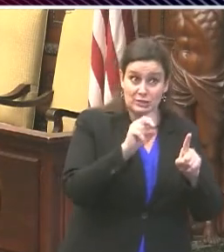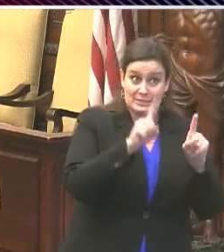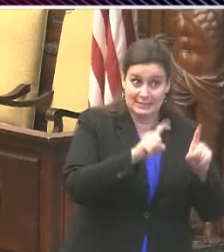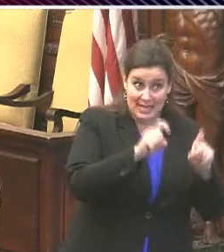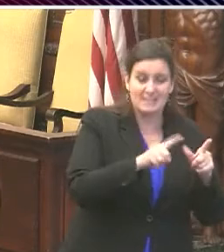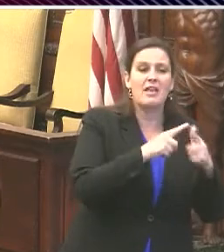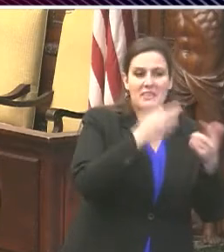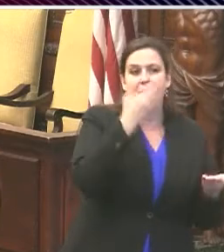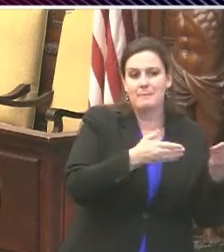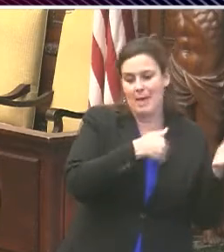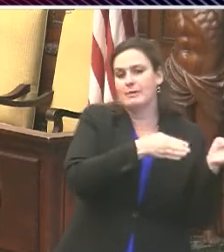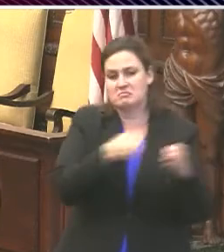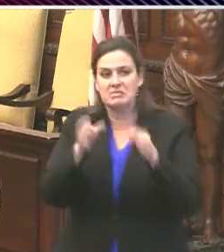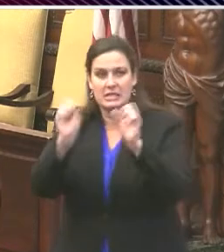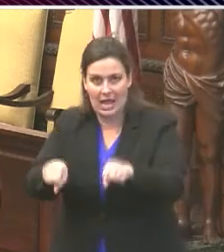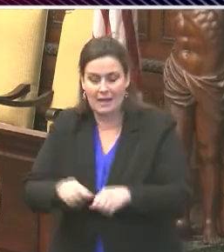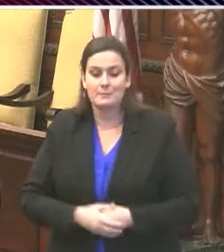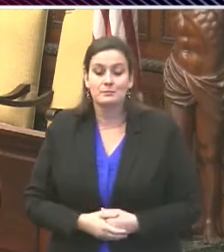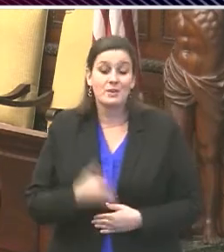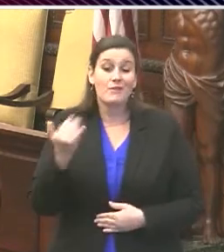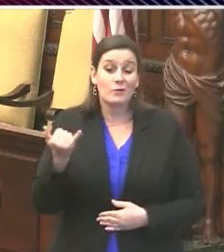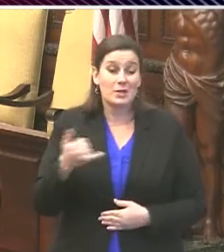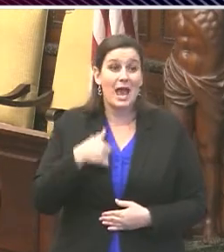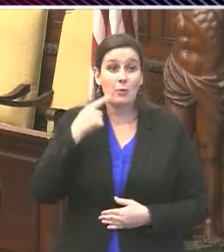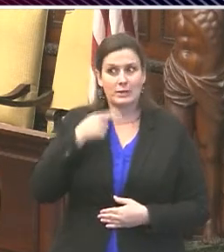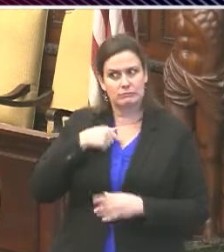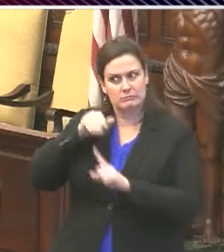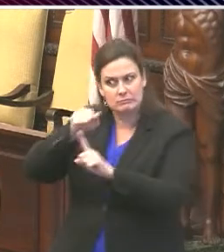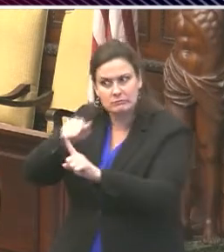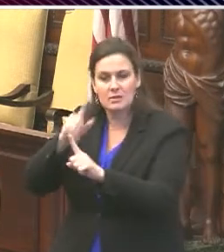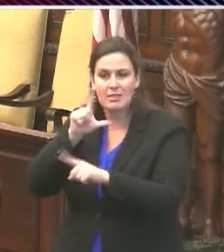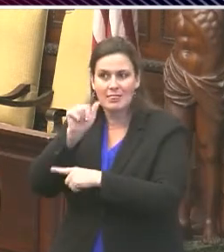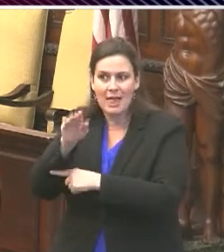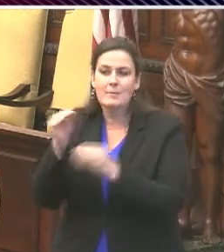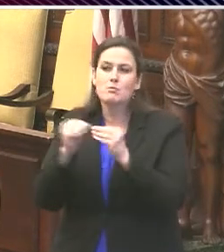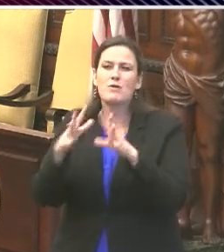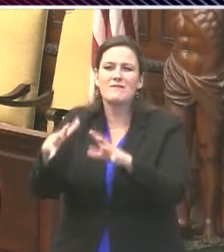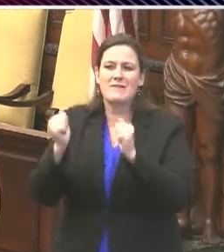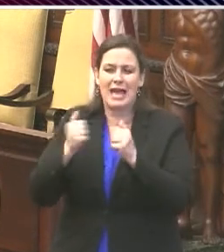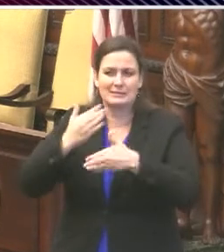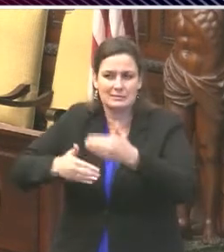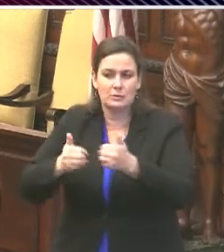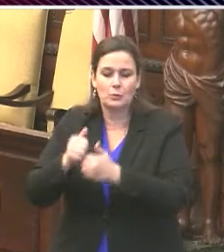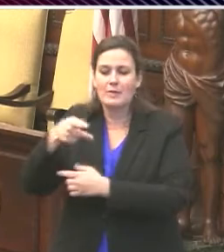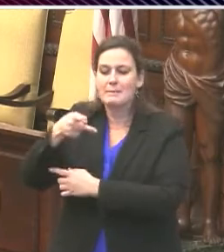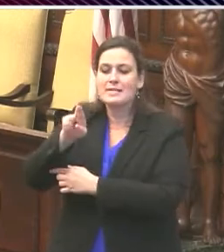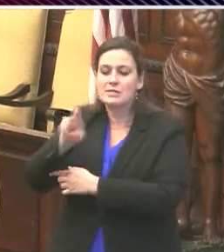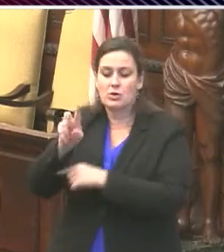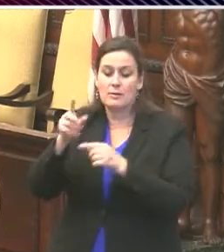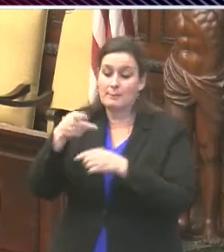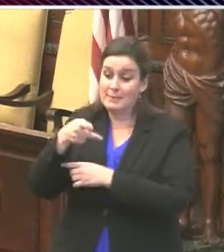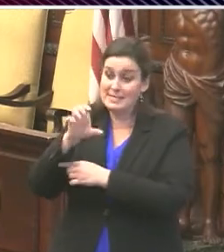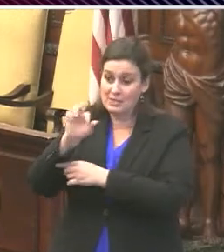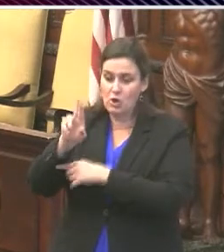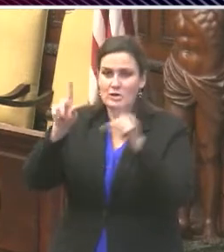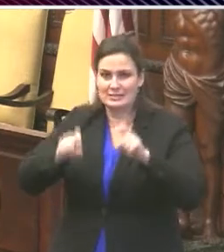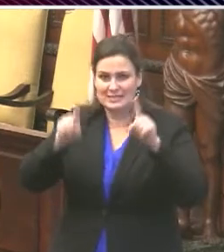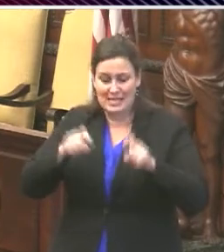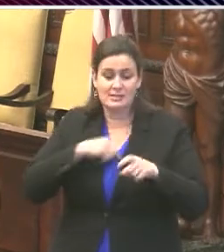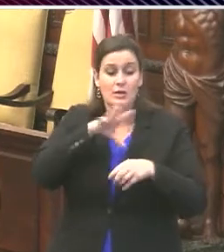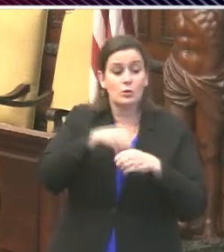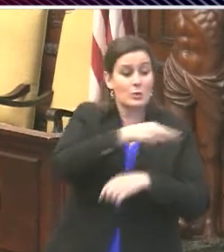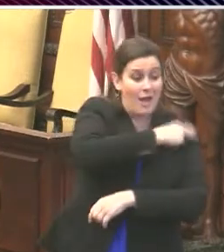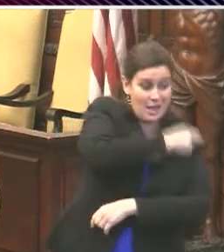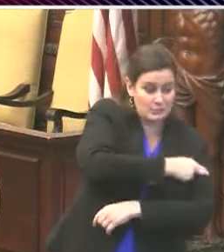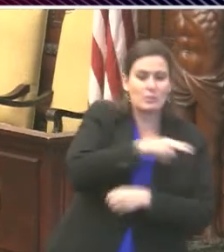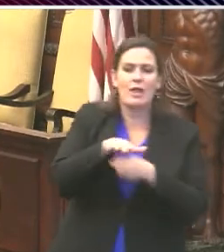possible, direct testing to laboratories that have a quicker turnaround using the standard PCR tests. That would include hospital laboratories and other local laboratories. Not there